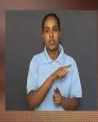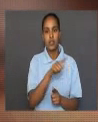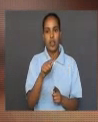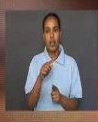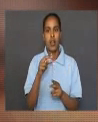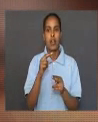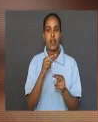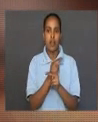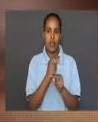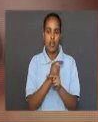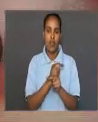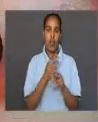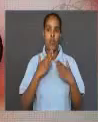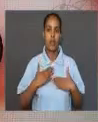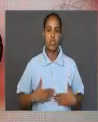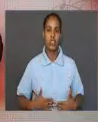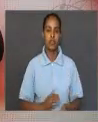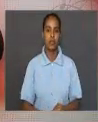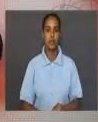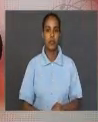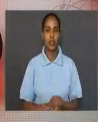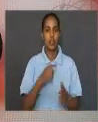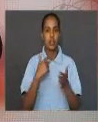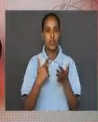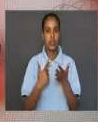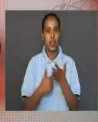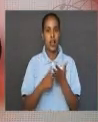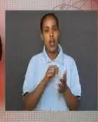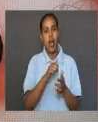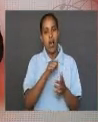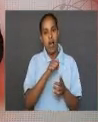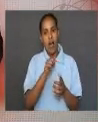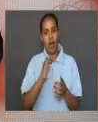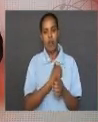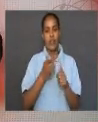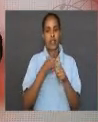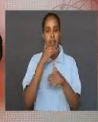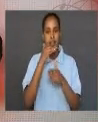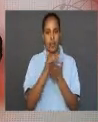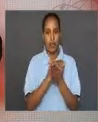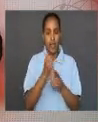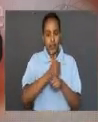native conformations. It is time for our first activity, students.